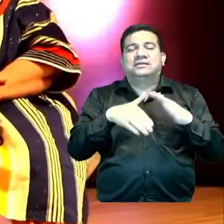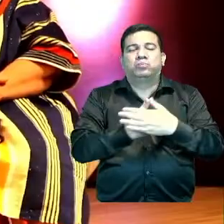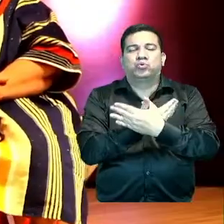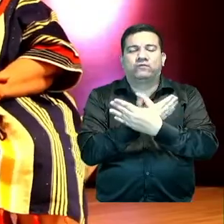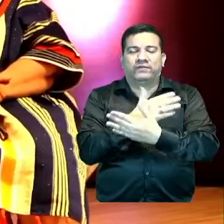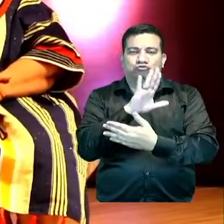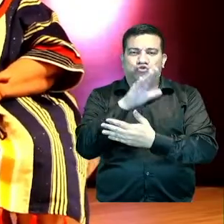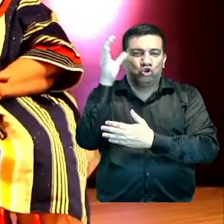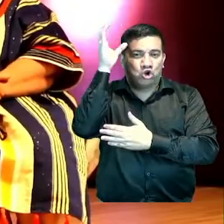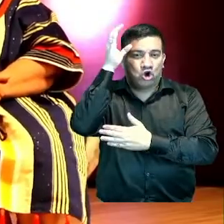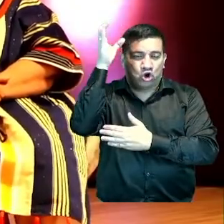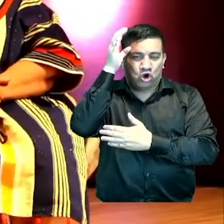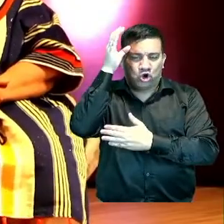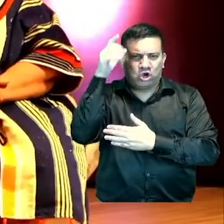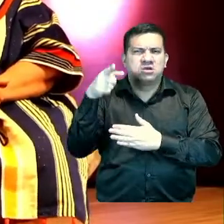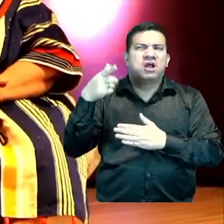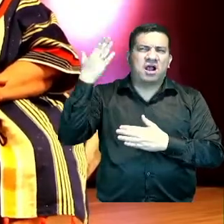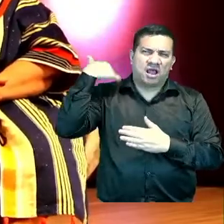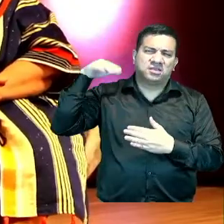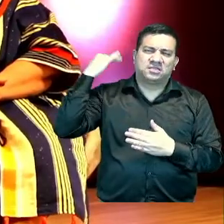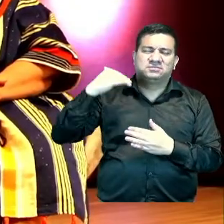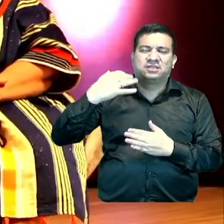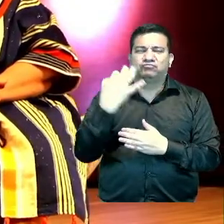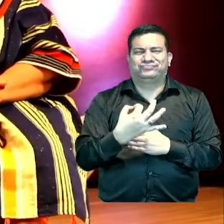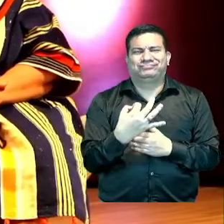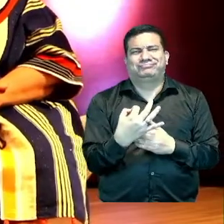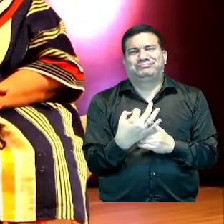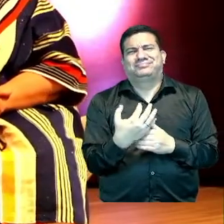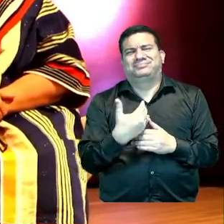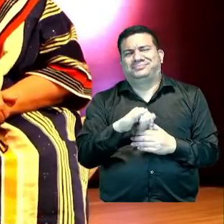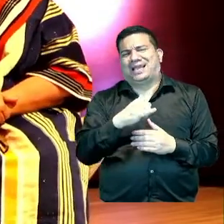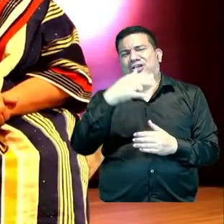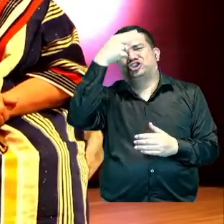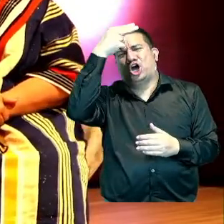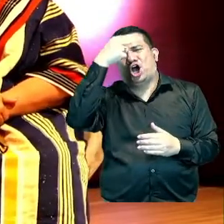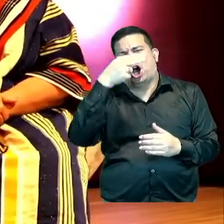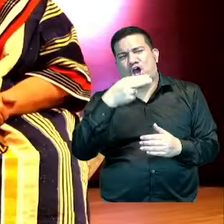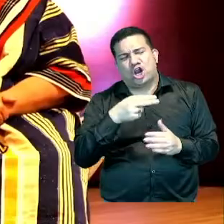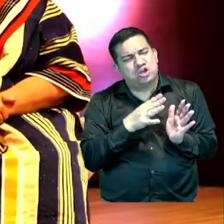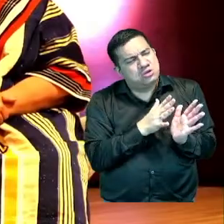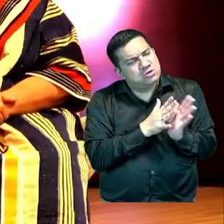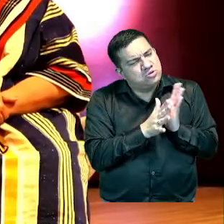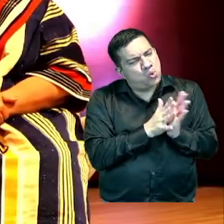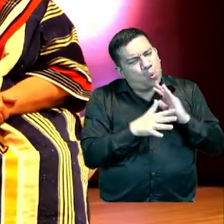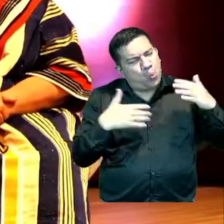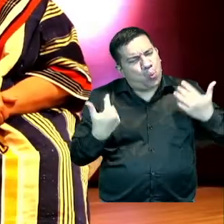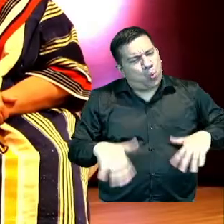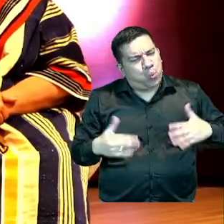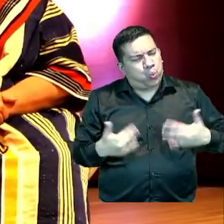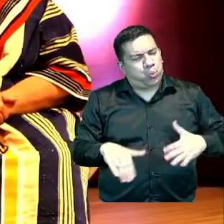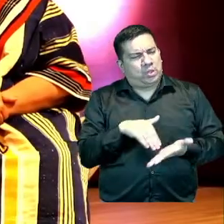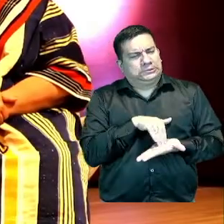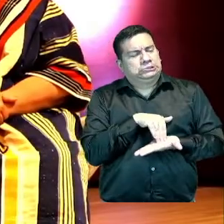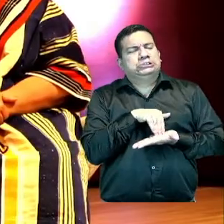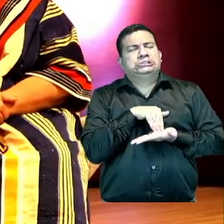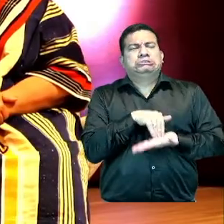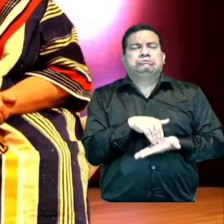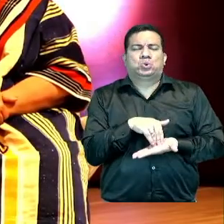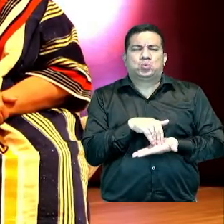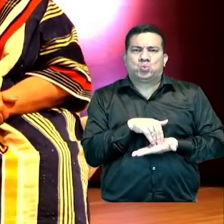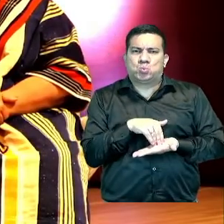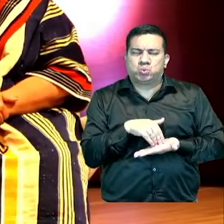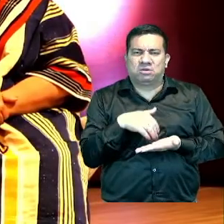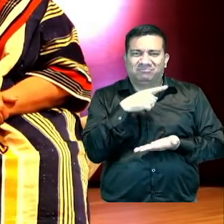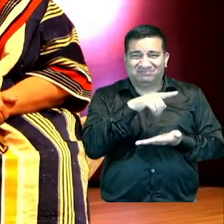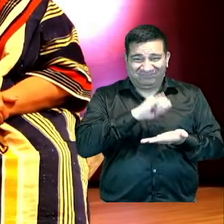of the DRC, that we also got to meet. We have gotten to see her struggle